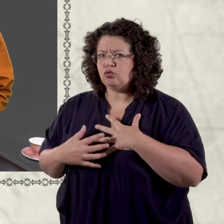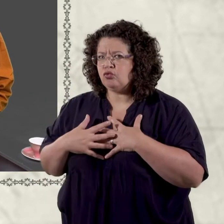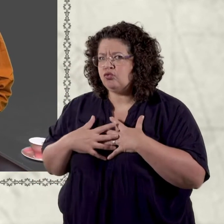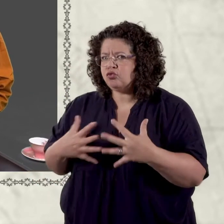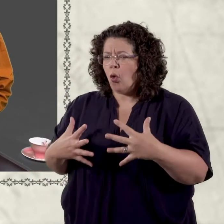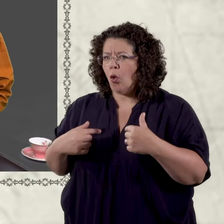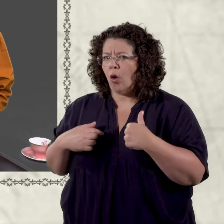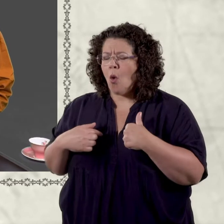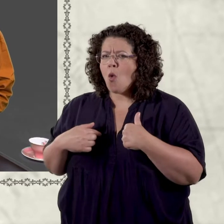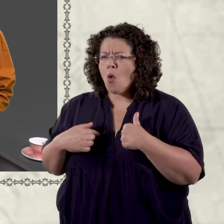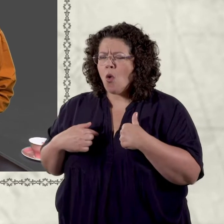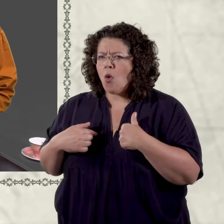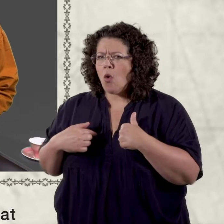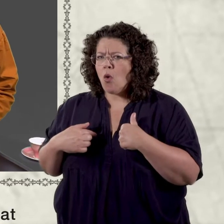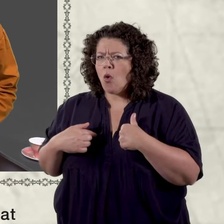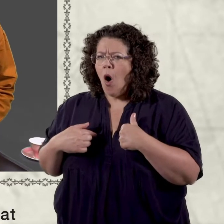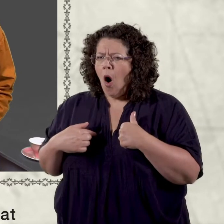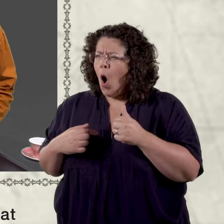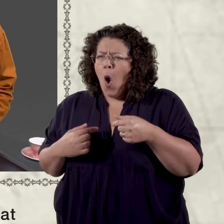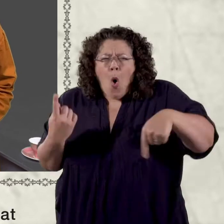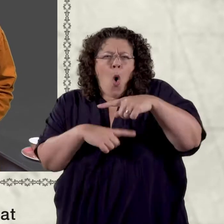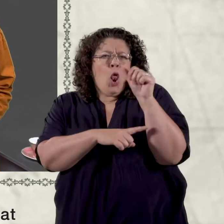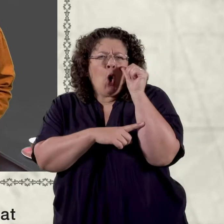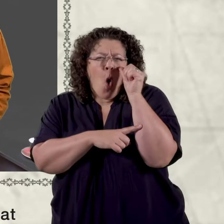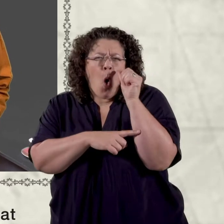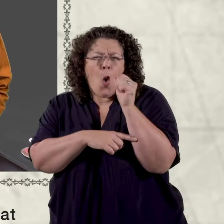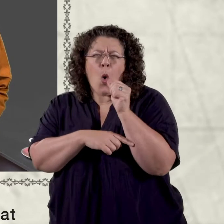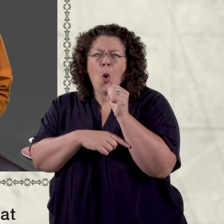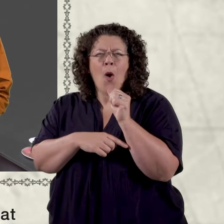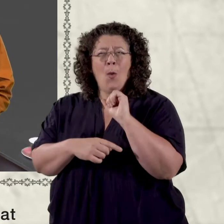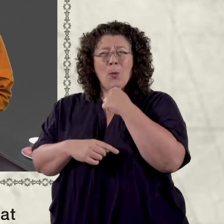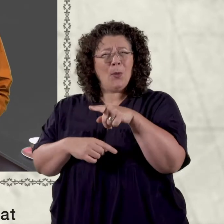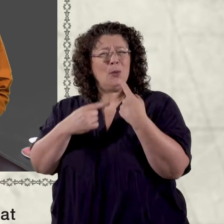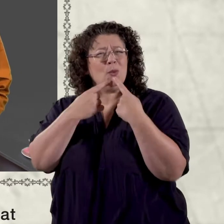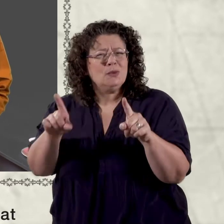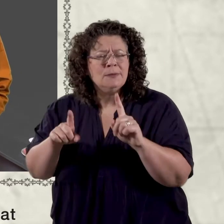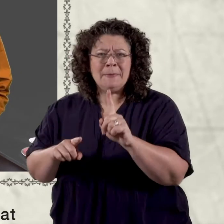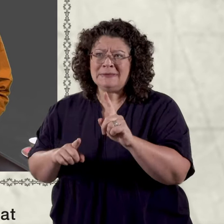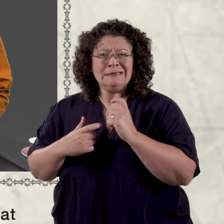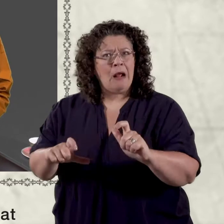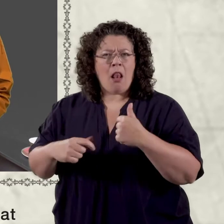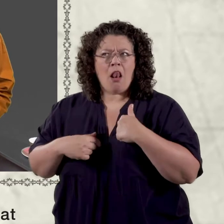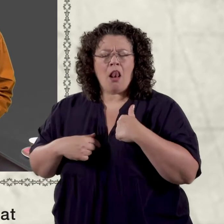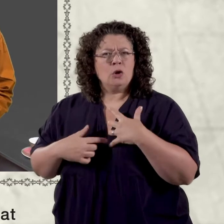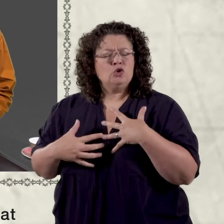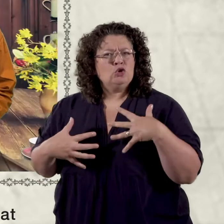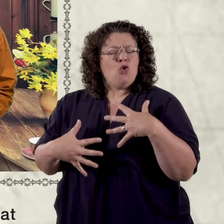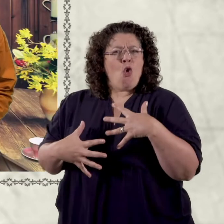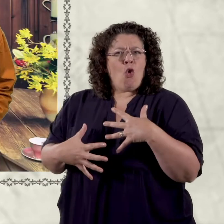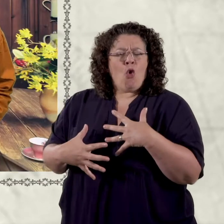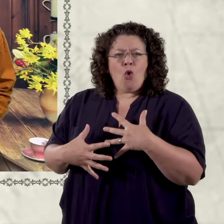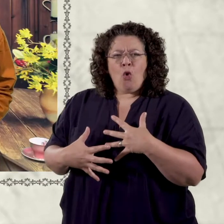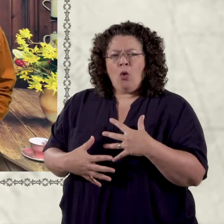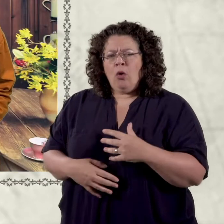Well, it was a shock. I mean, even though we knew that's what he was going to say, it was still a shock.